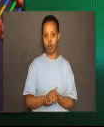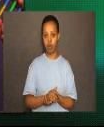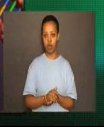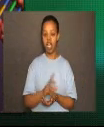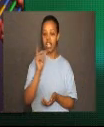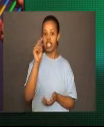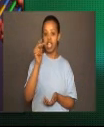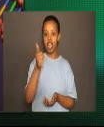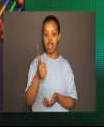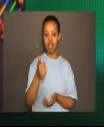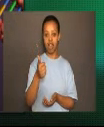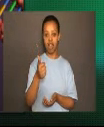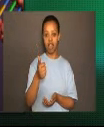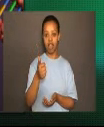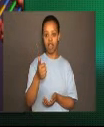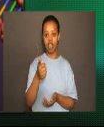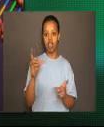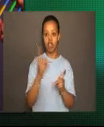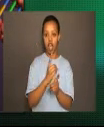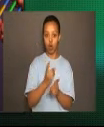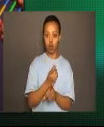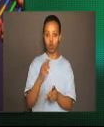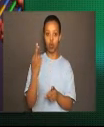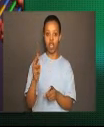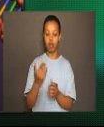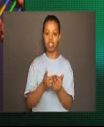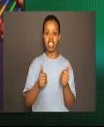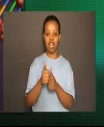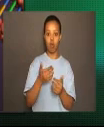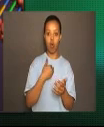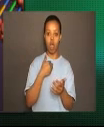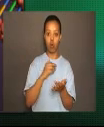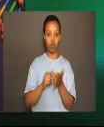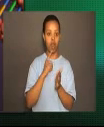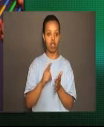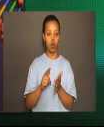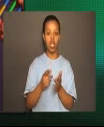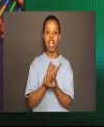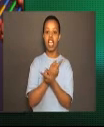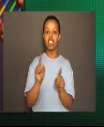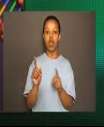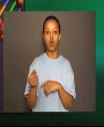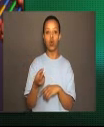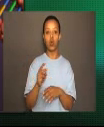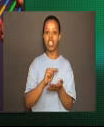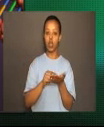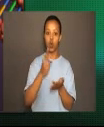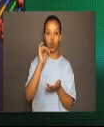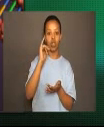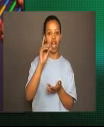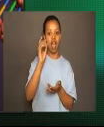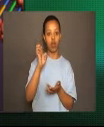The DNA polymerase then assembles free DNA